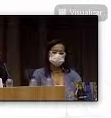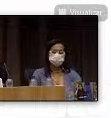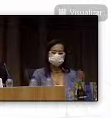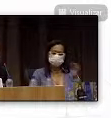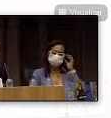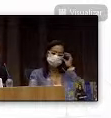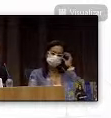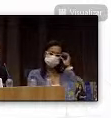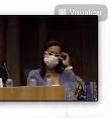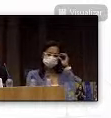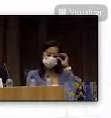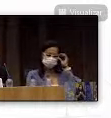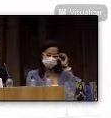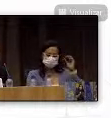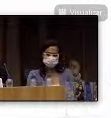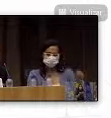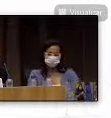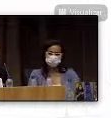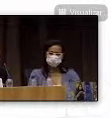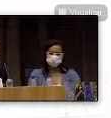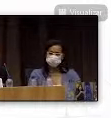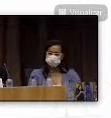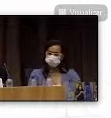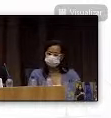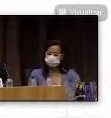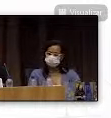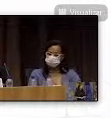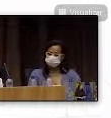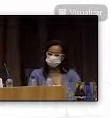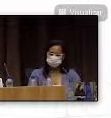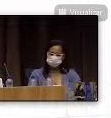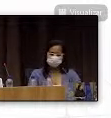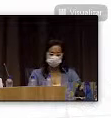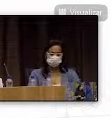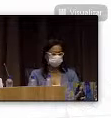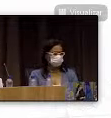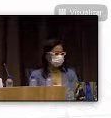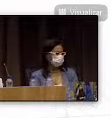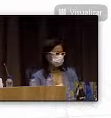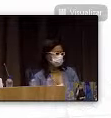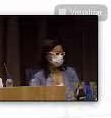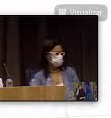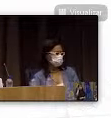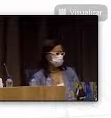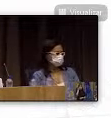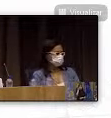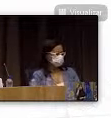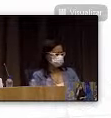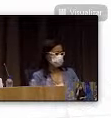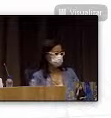the knowledge from what we have in the database.